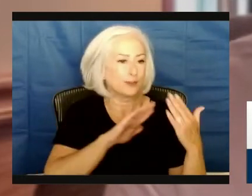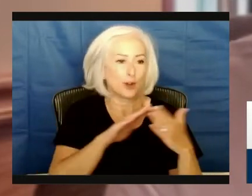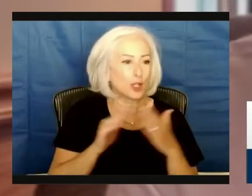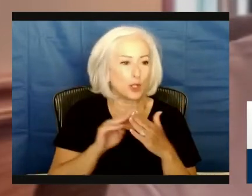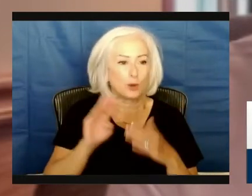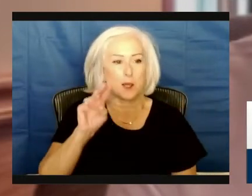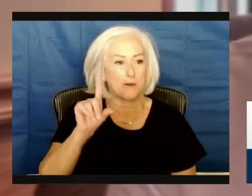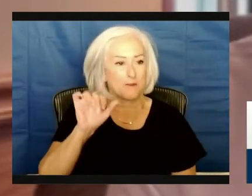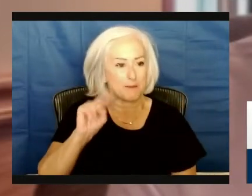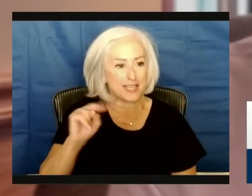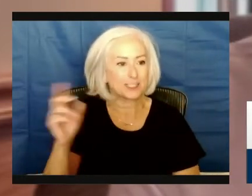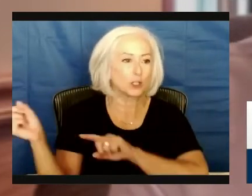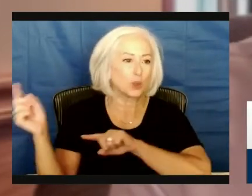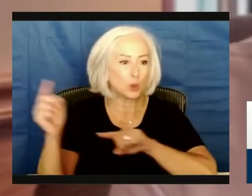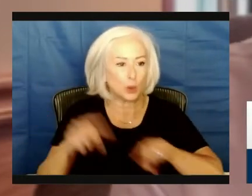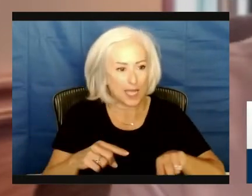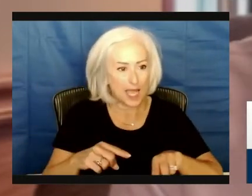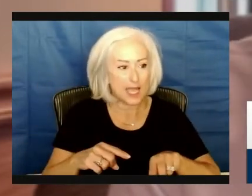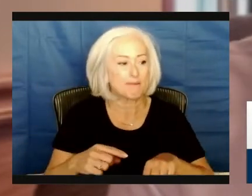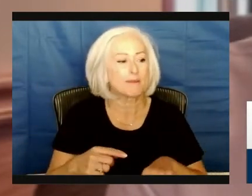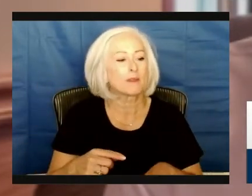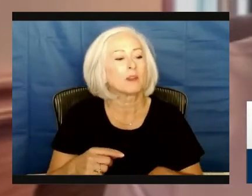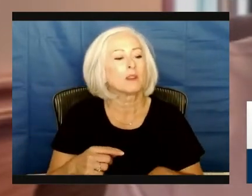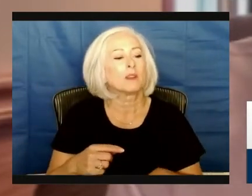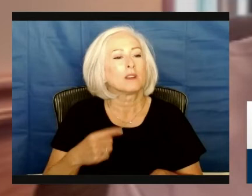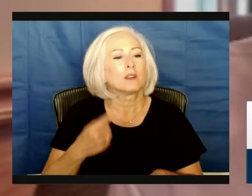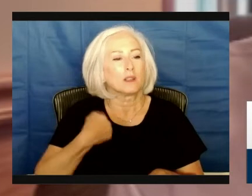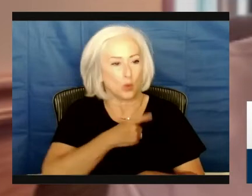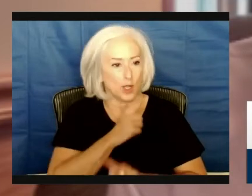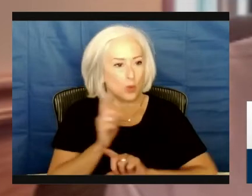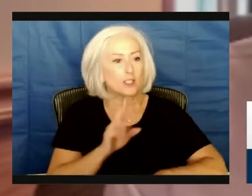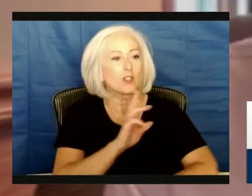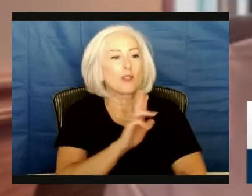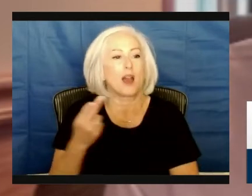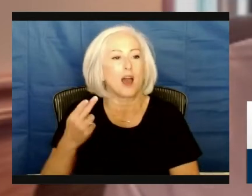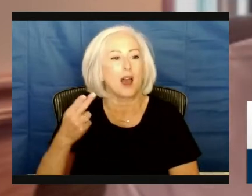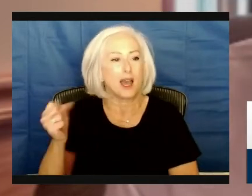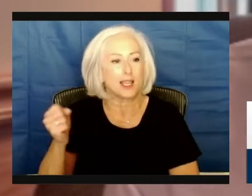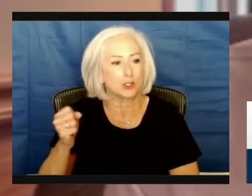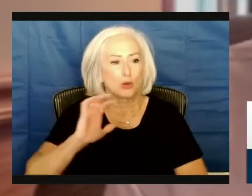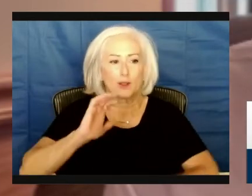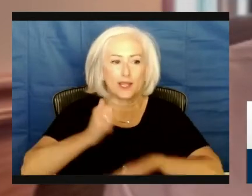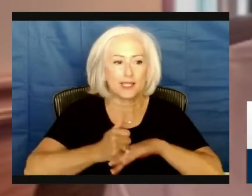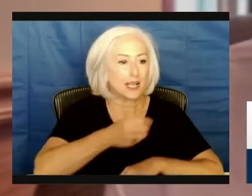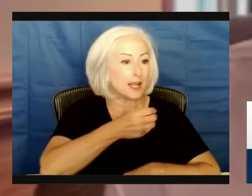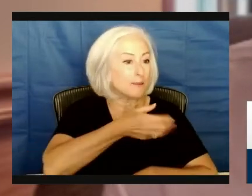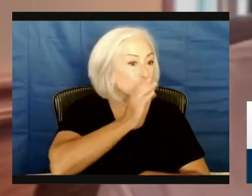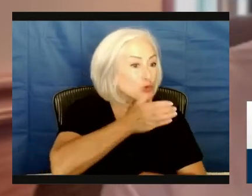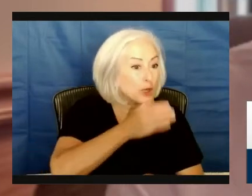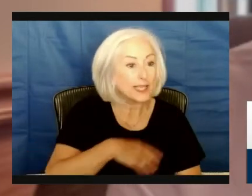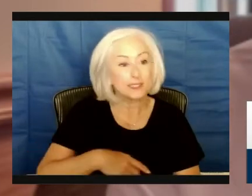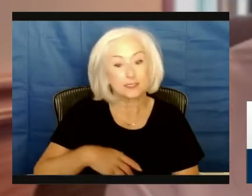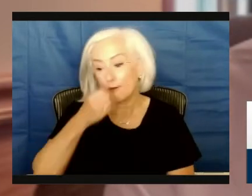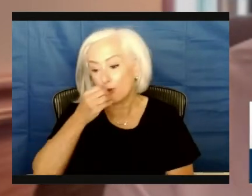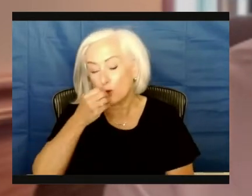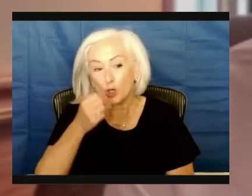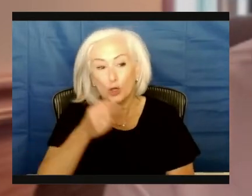came out, went to the high school, and there was they already had drinks and food and water. They had the whole gymnasium set